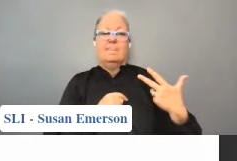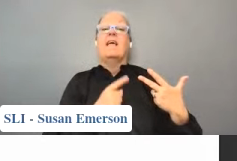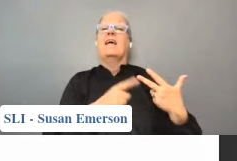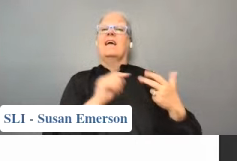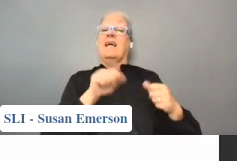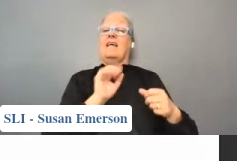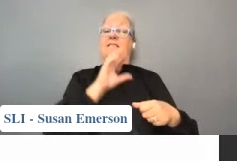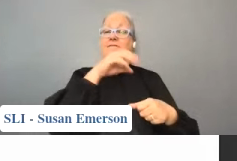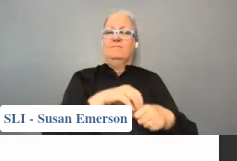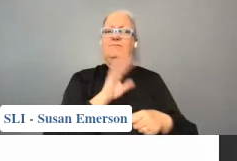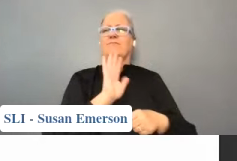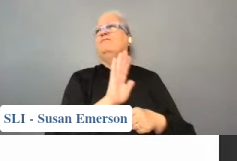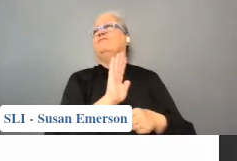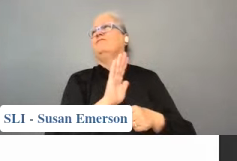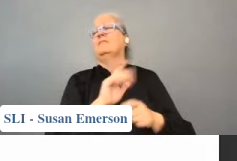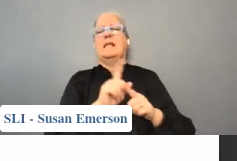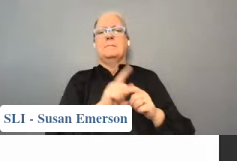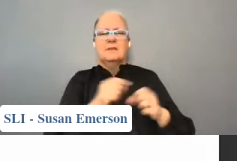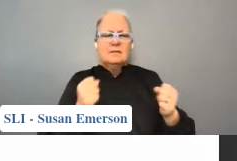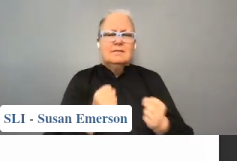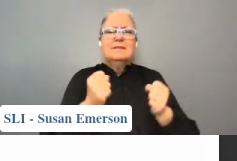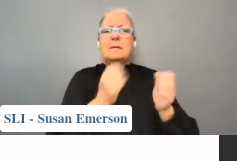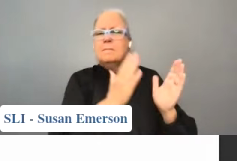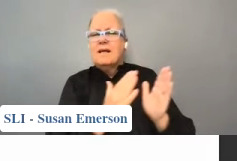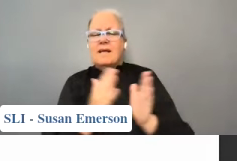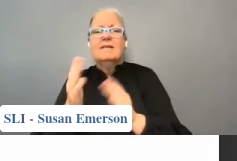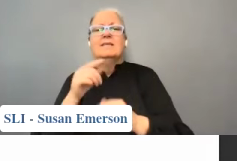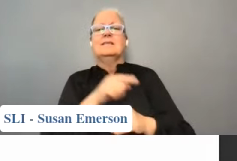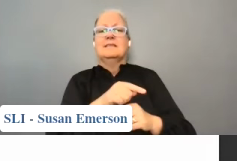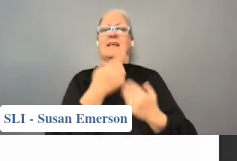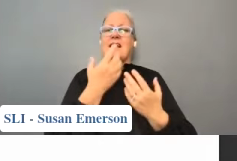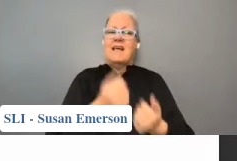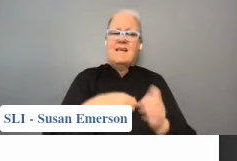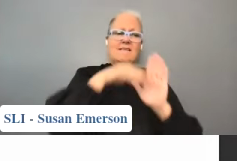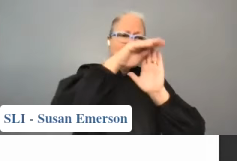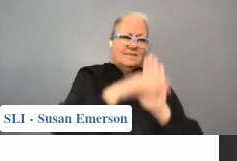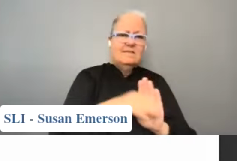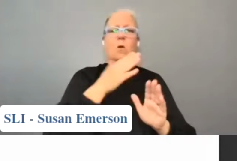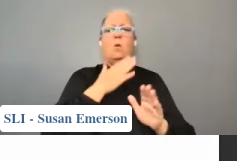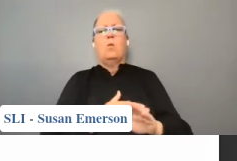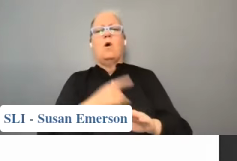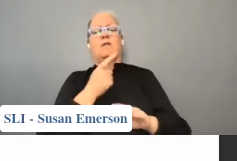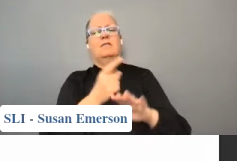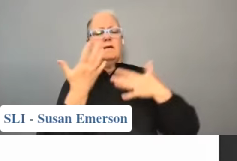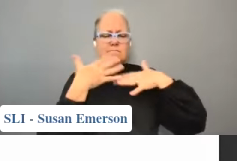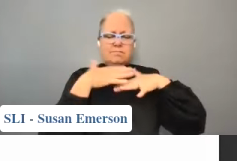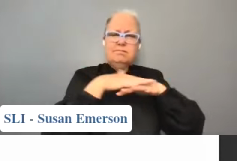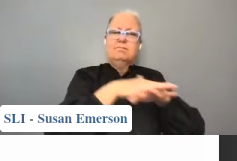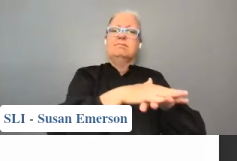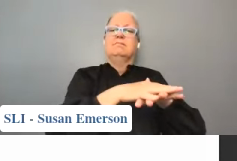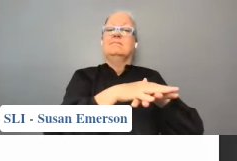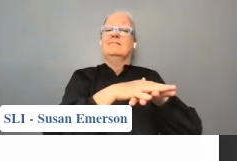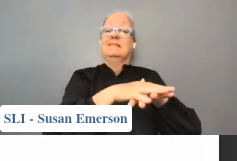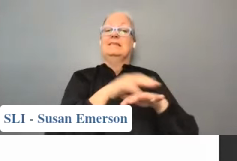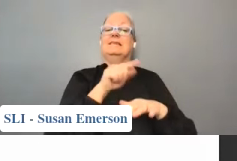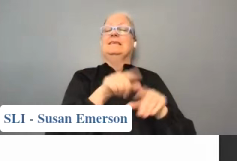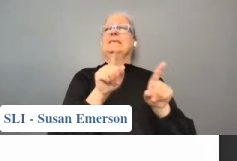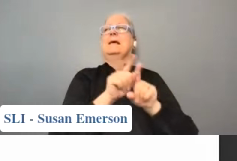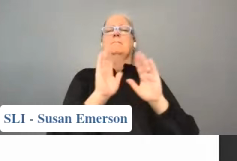a way to sort of create synergy and mandate at the very highest levels of government. They sort of,